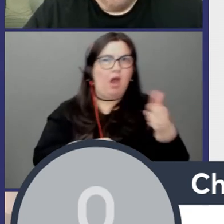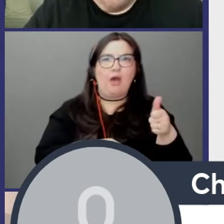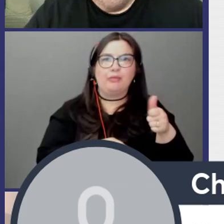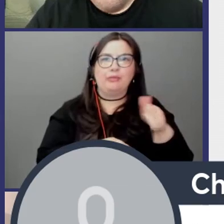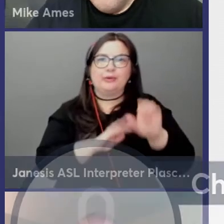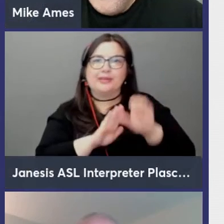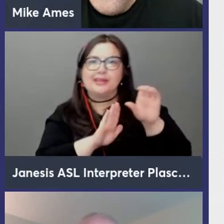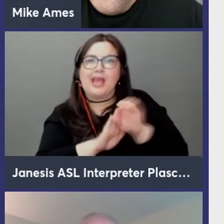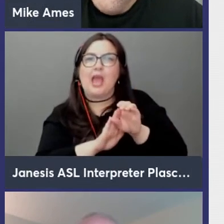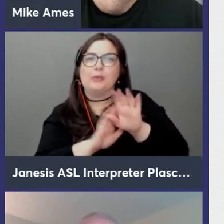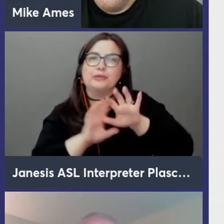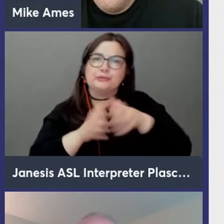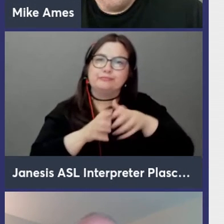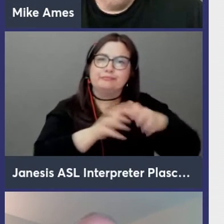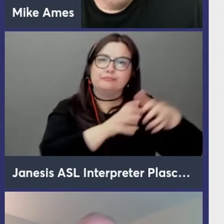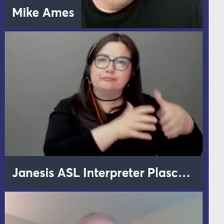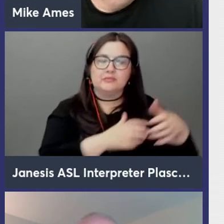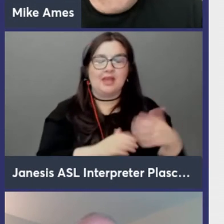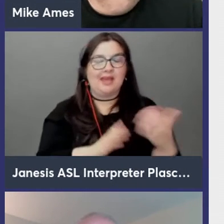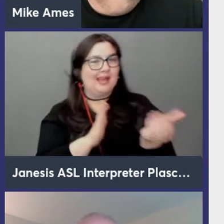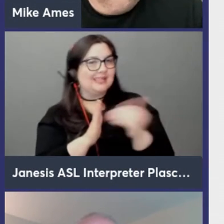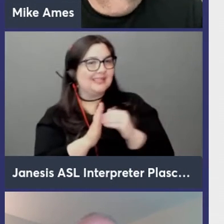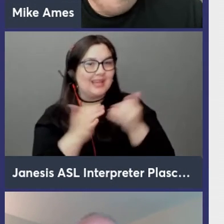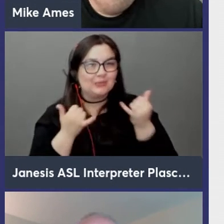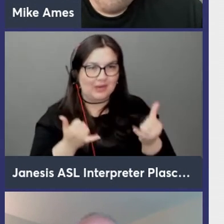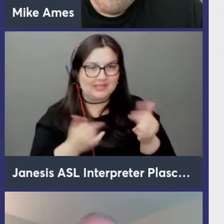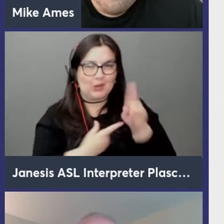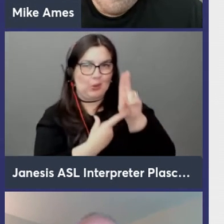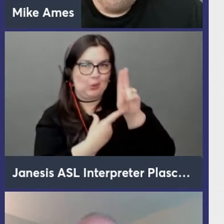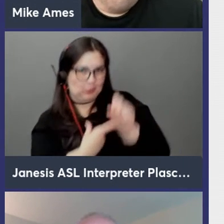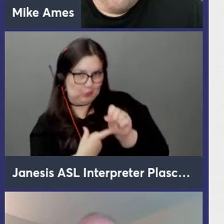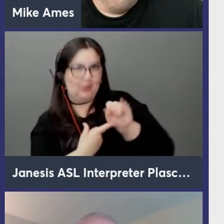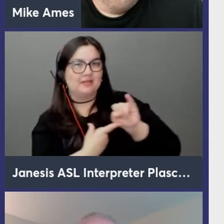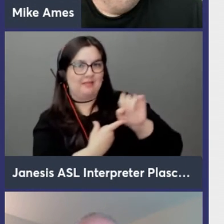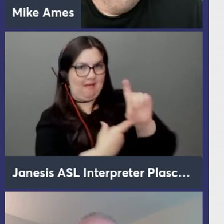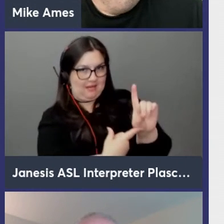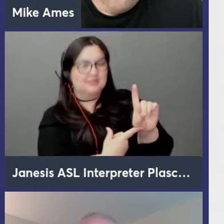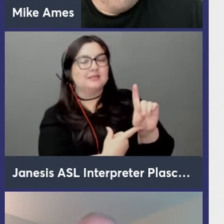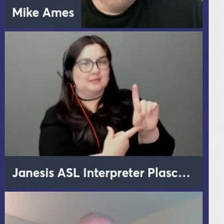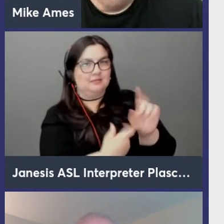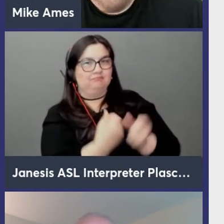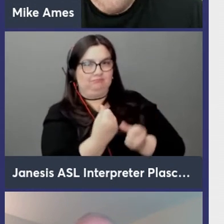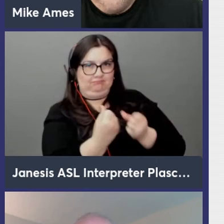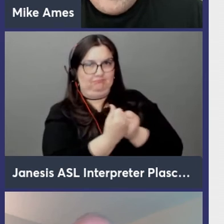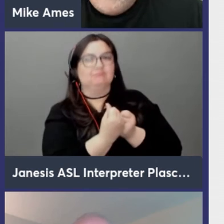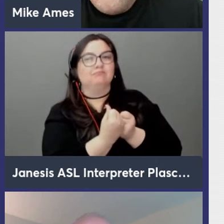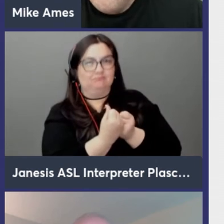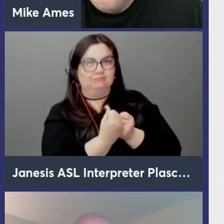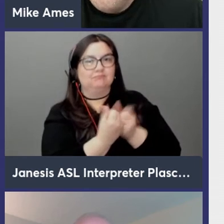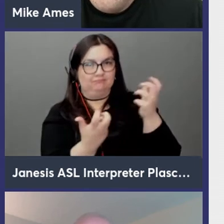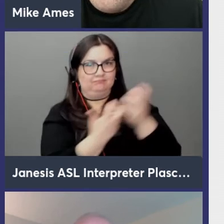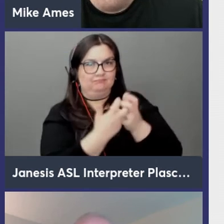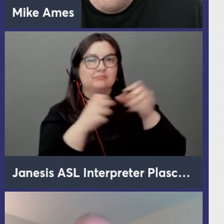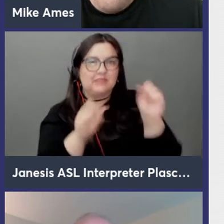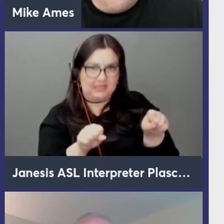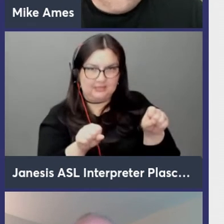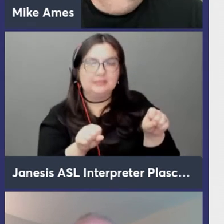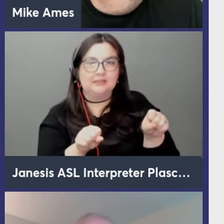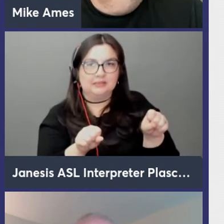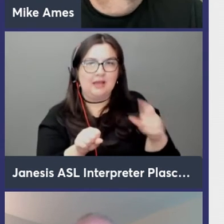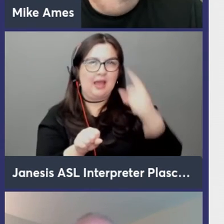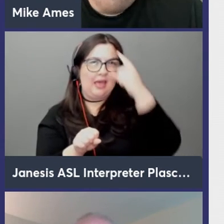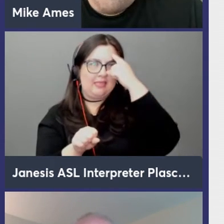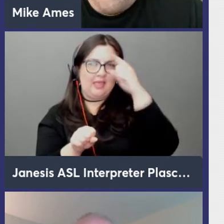than. Yeah, again, right now, US IDs are what's supported. I believe they've got, a